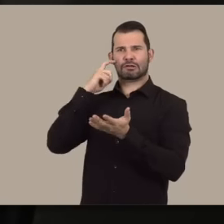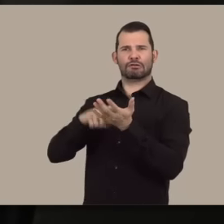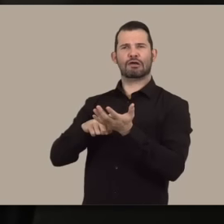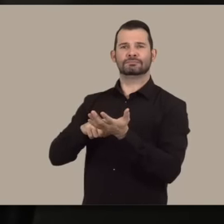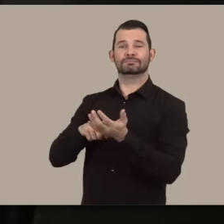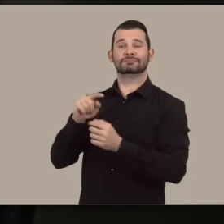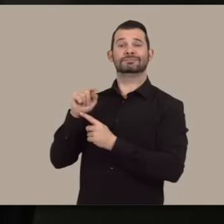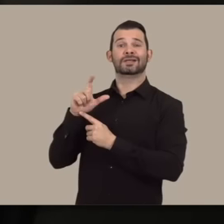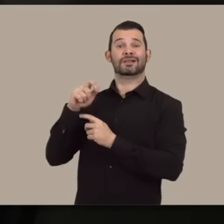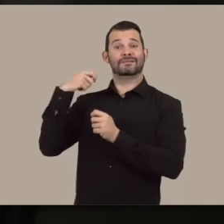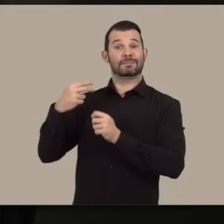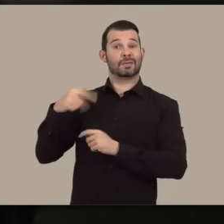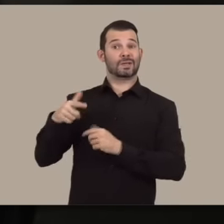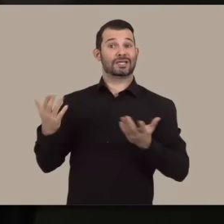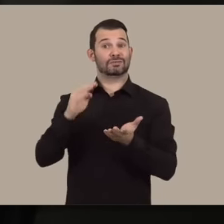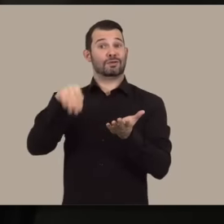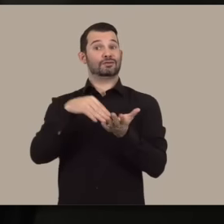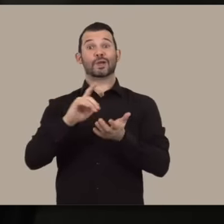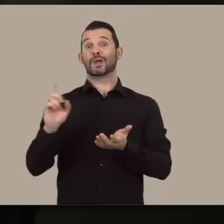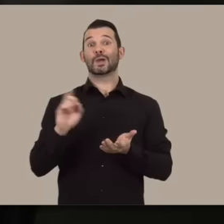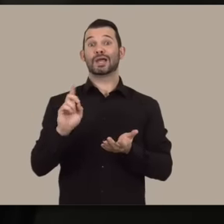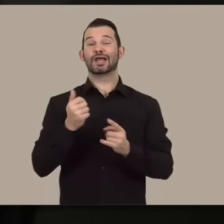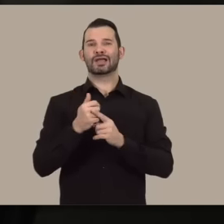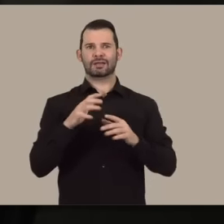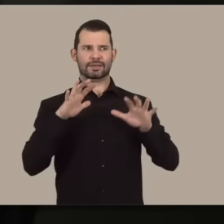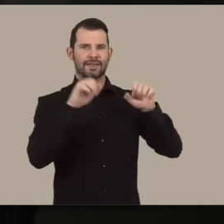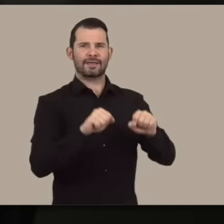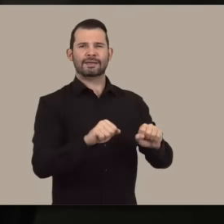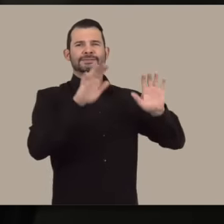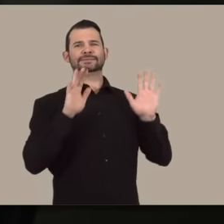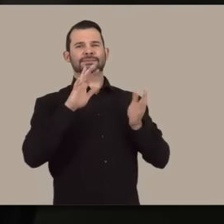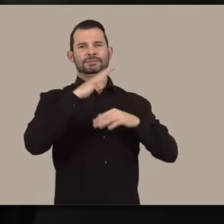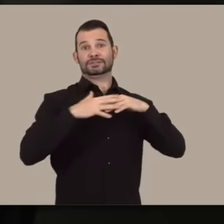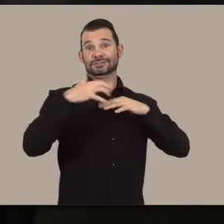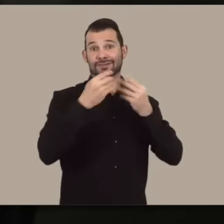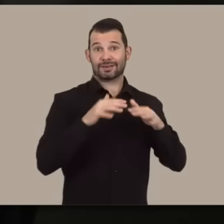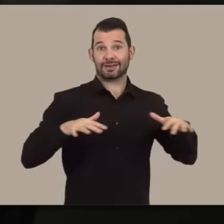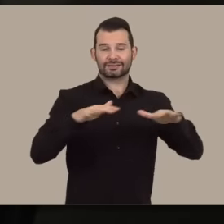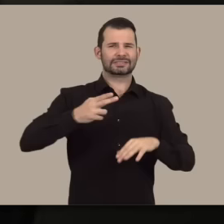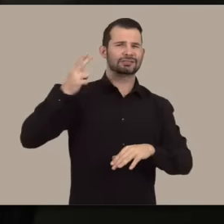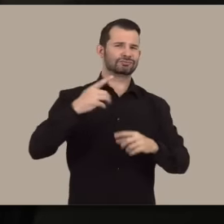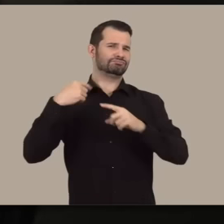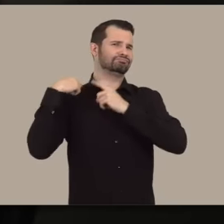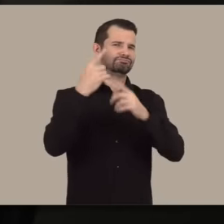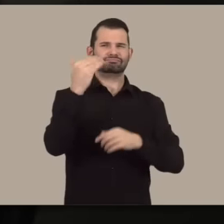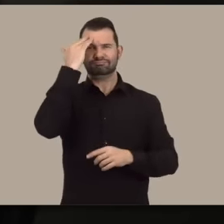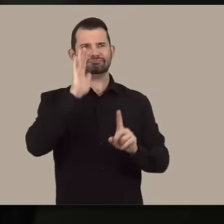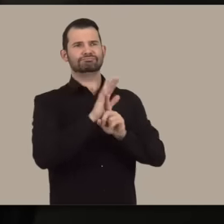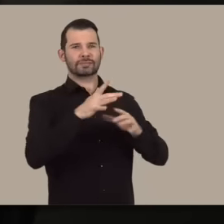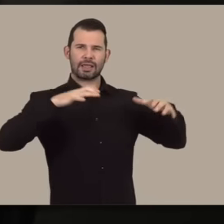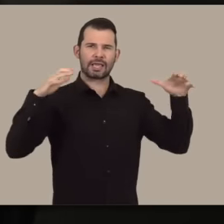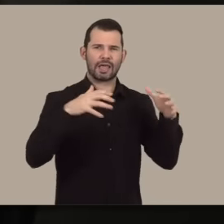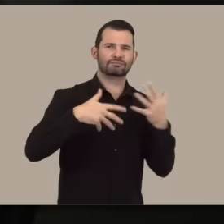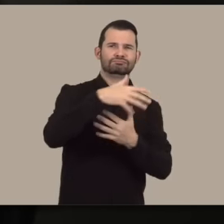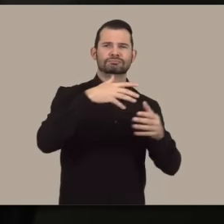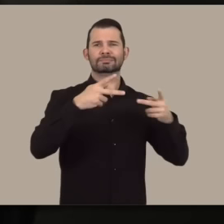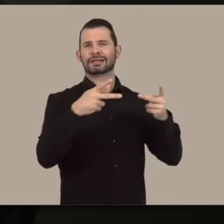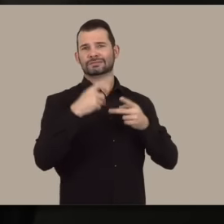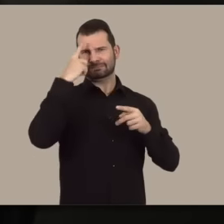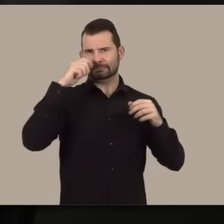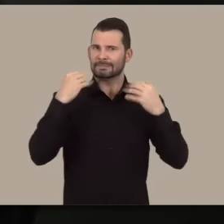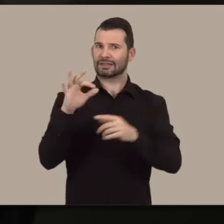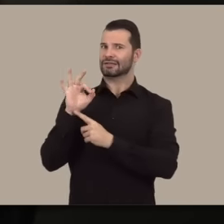moment to acknowledge that Telefilm's headquarters here in Montreal are on unceded Indigenous lands, historically known